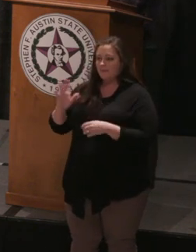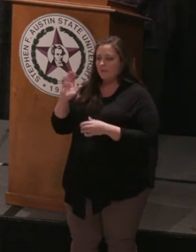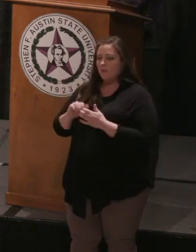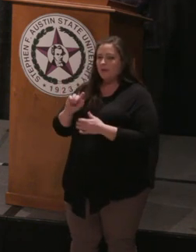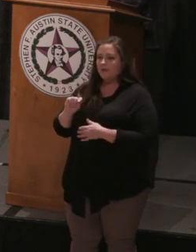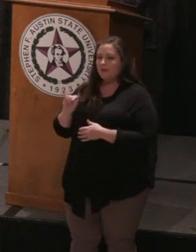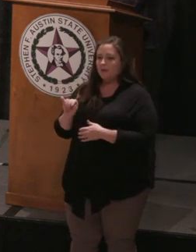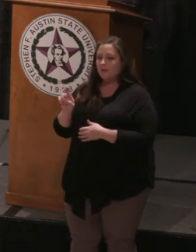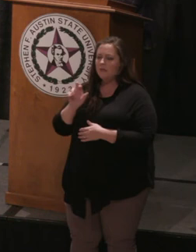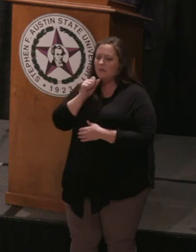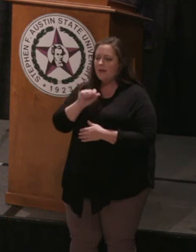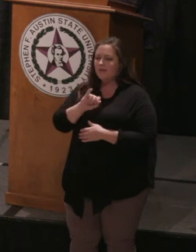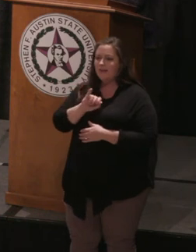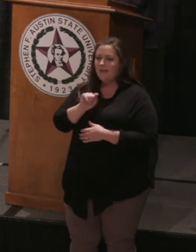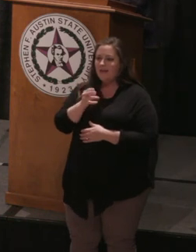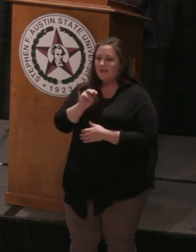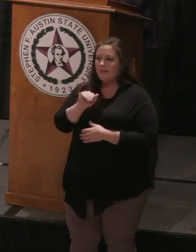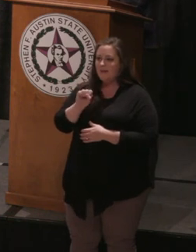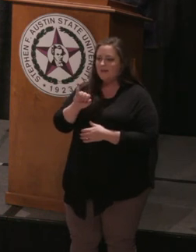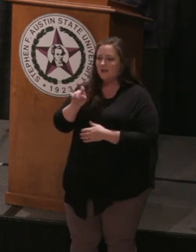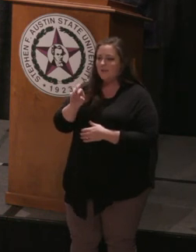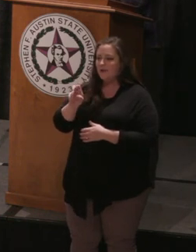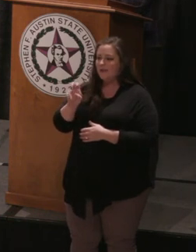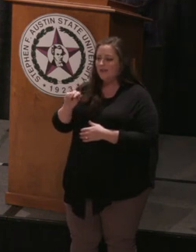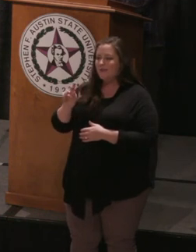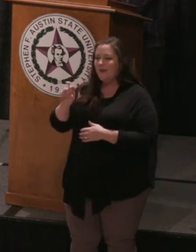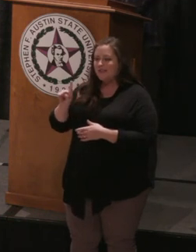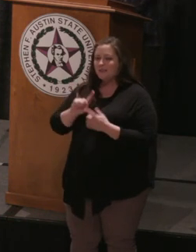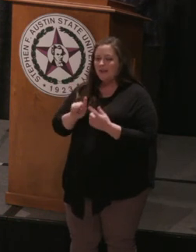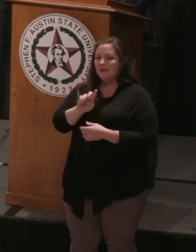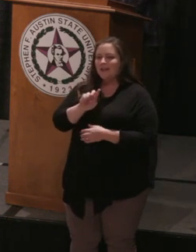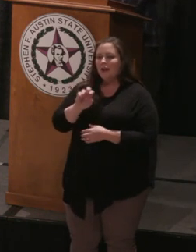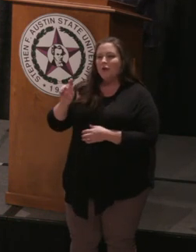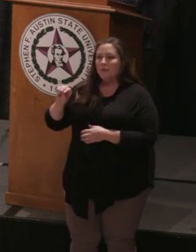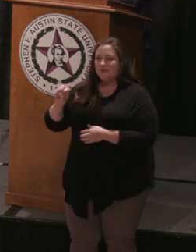TJR, not Thomas Jefferson Rusk, for those of us in Nacogdoches, Theodore J. Roosevelt.